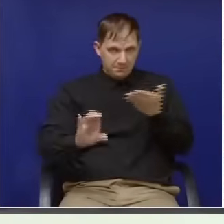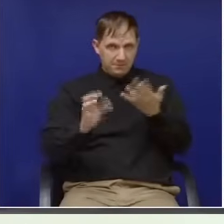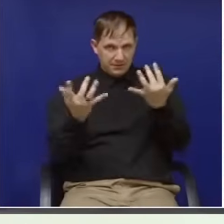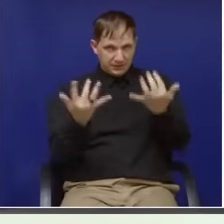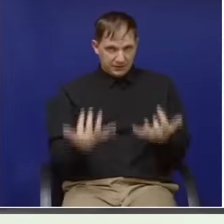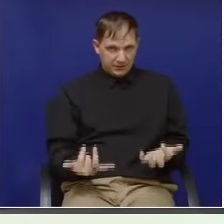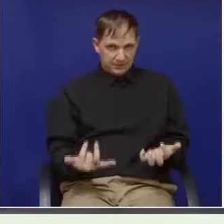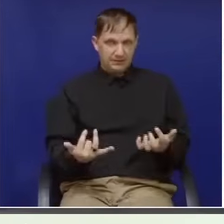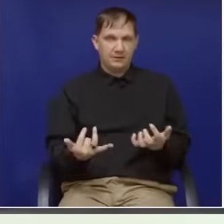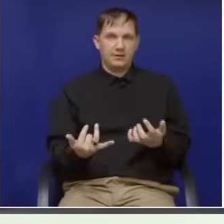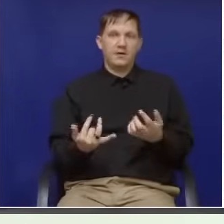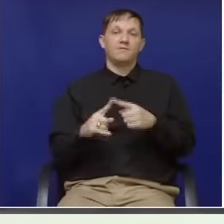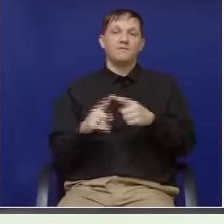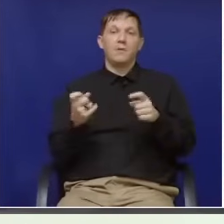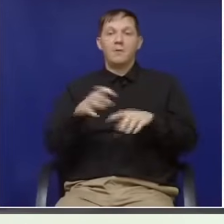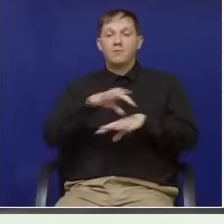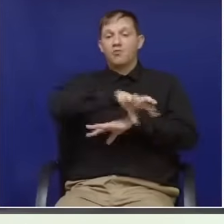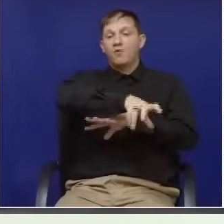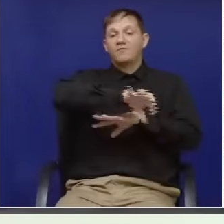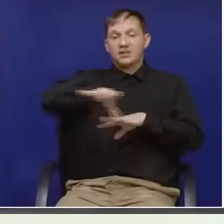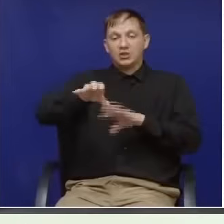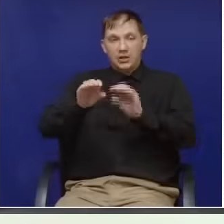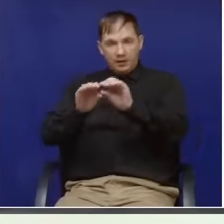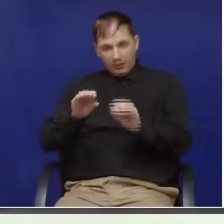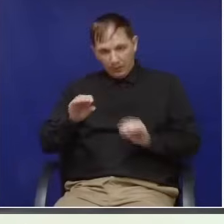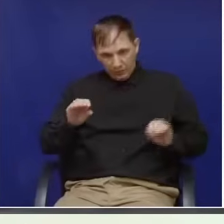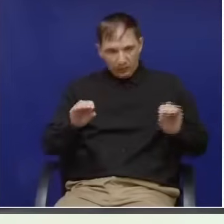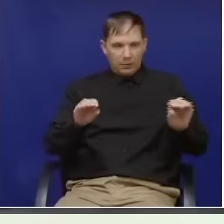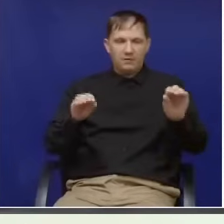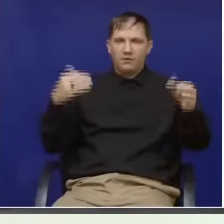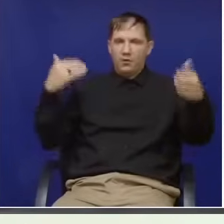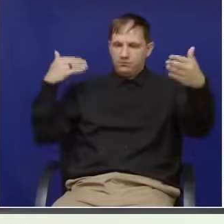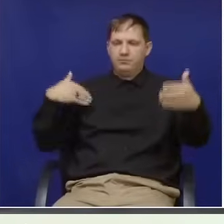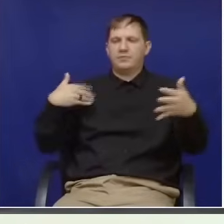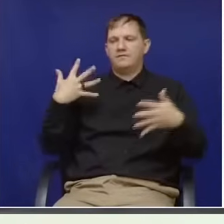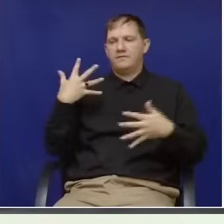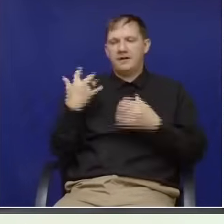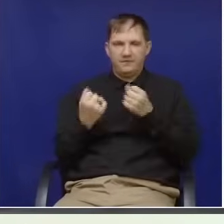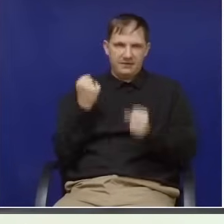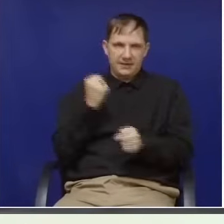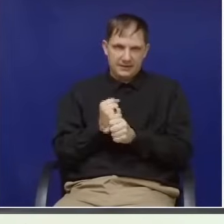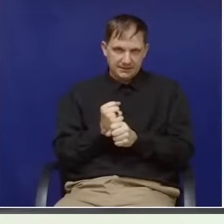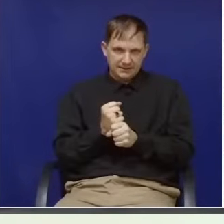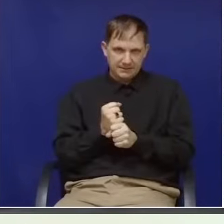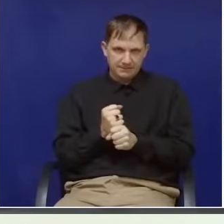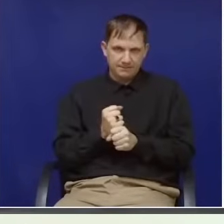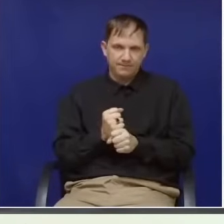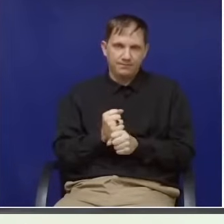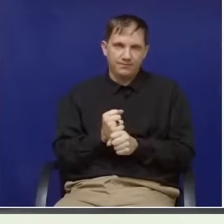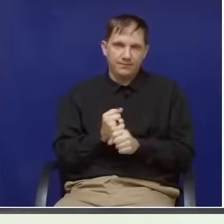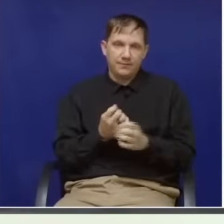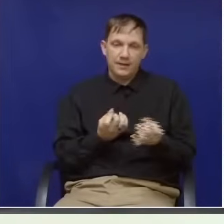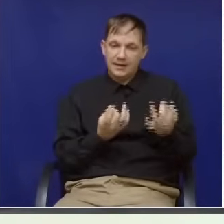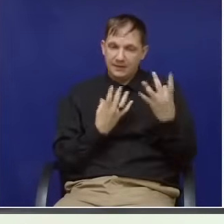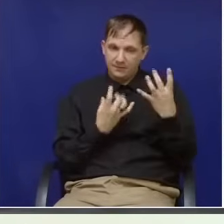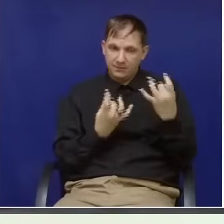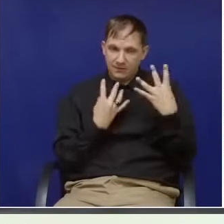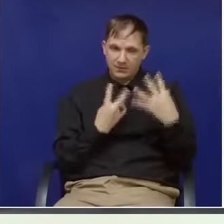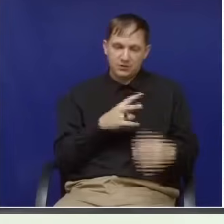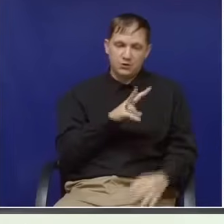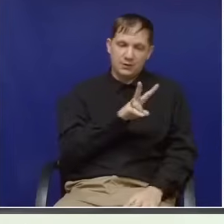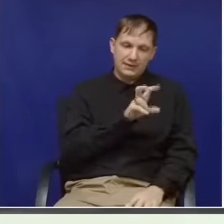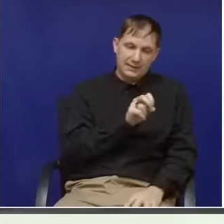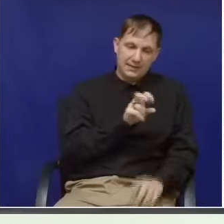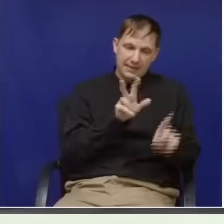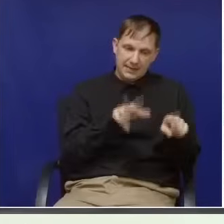this unit from provincial budget for the last 5 financial years. The information for the 2018